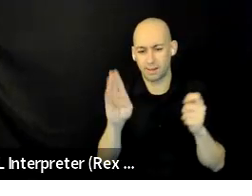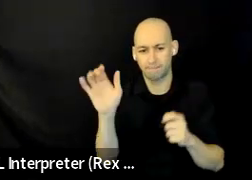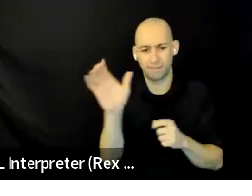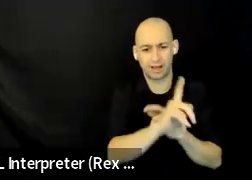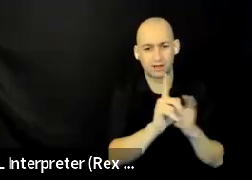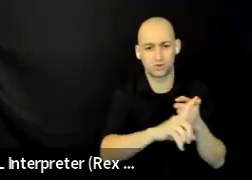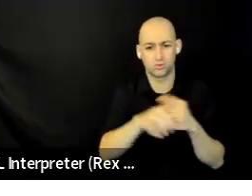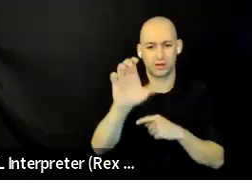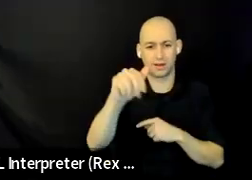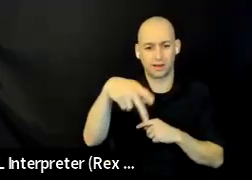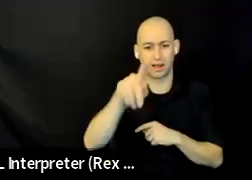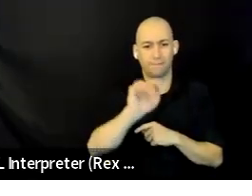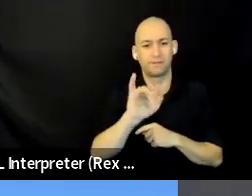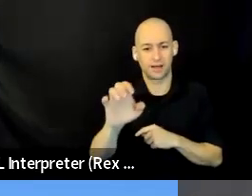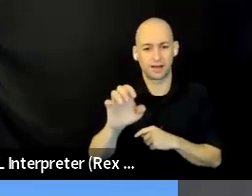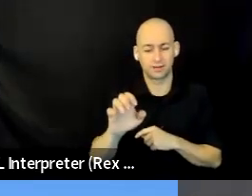slide.